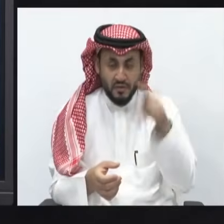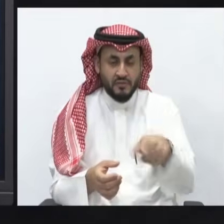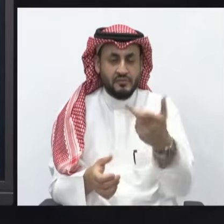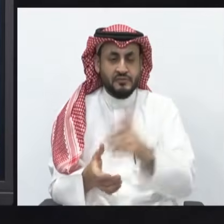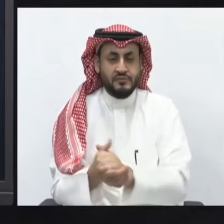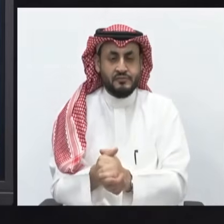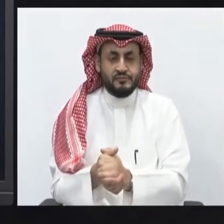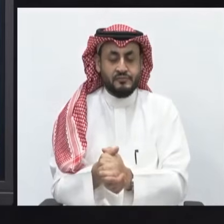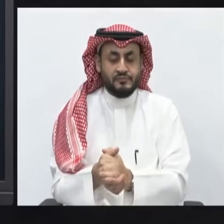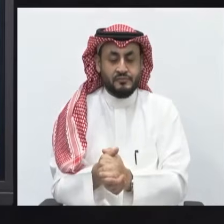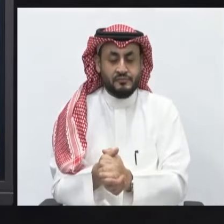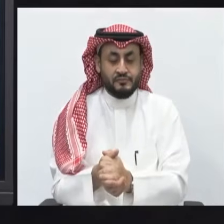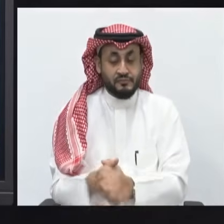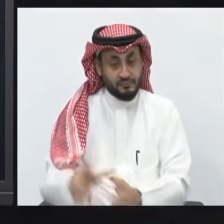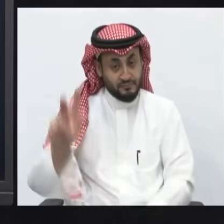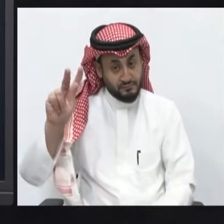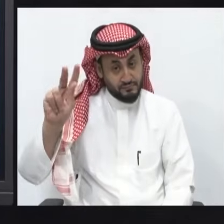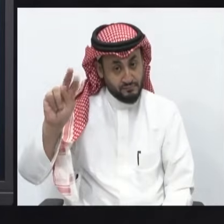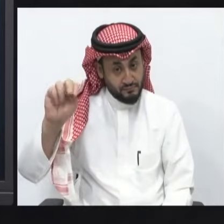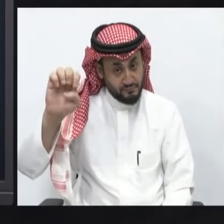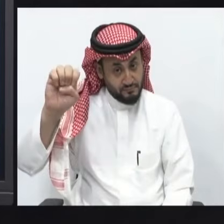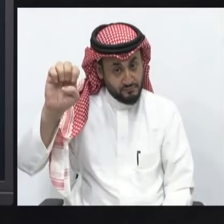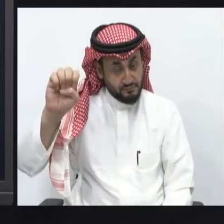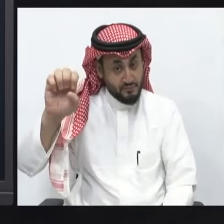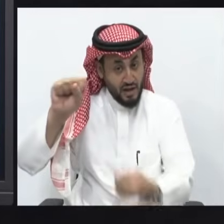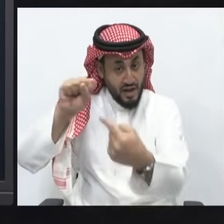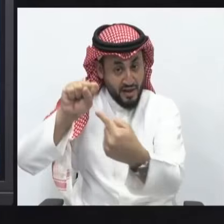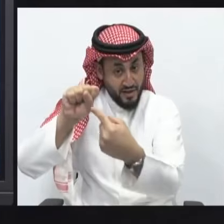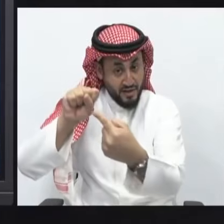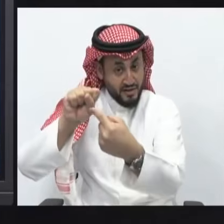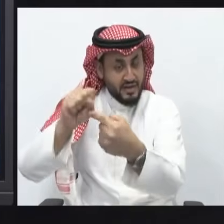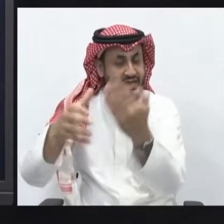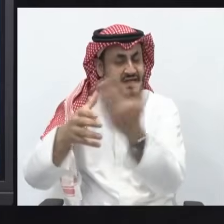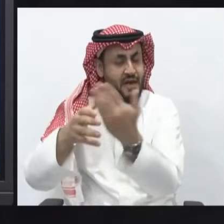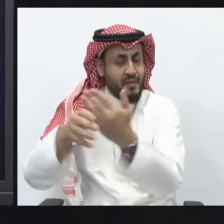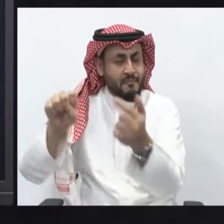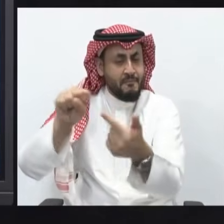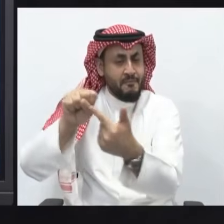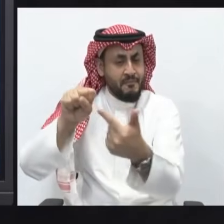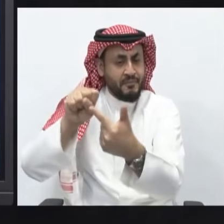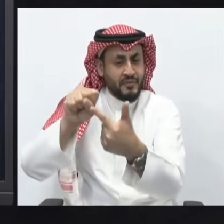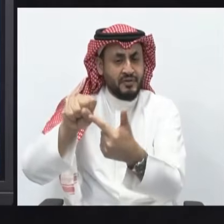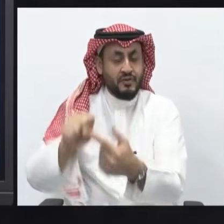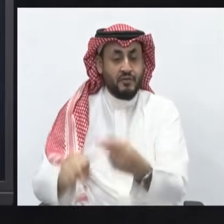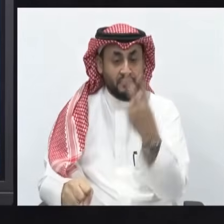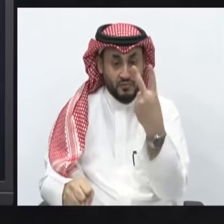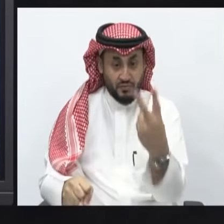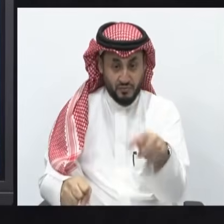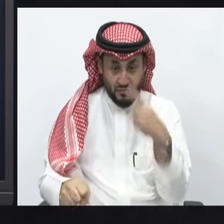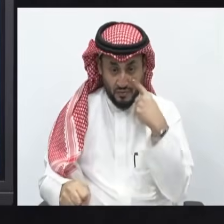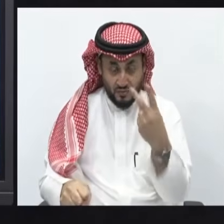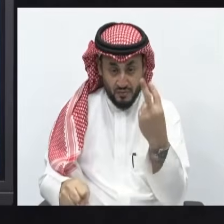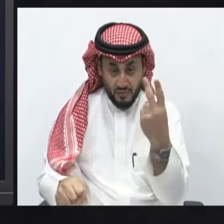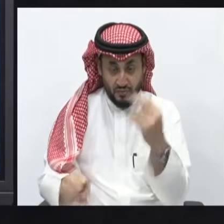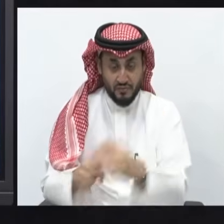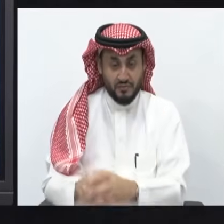these? Yes, they are knees. Excellent. Why knees? Because we have